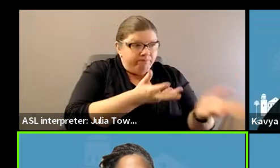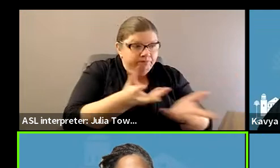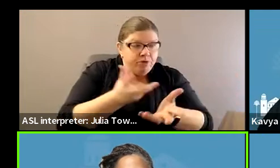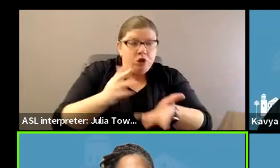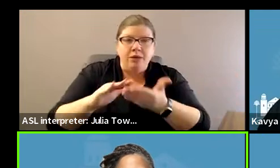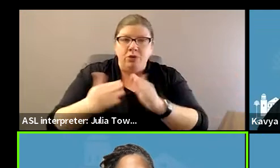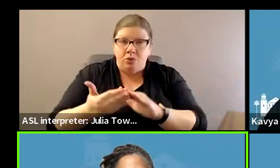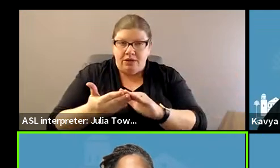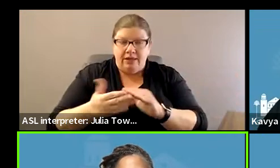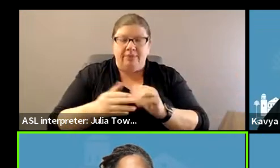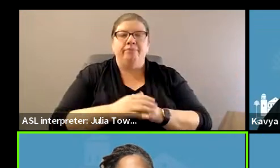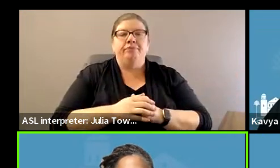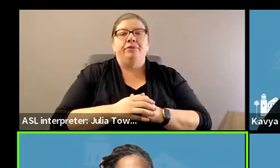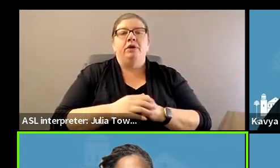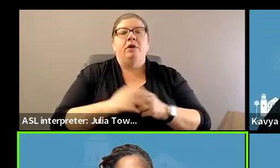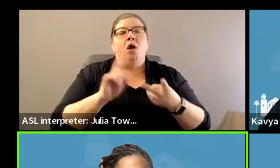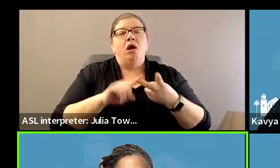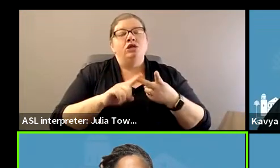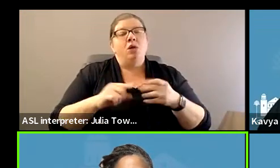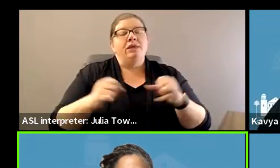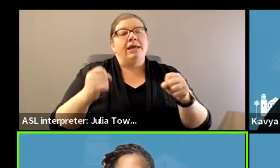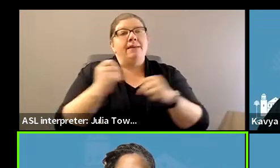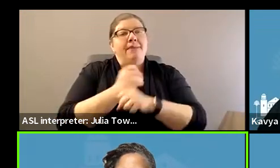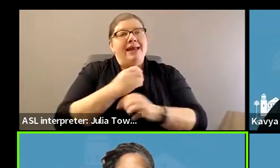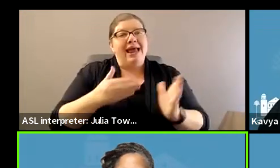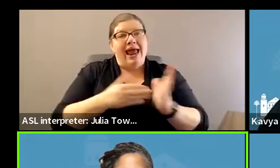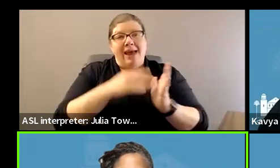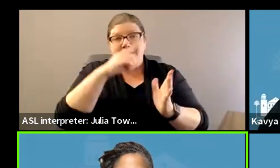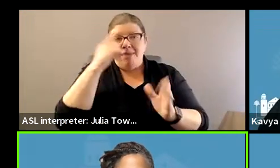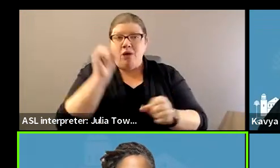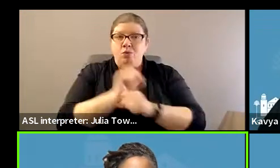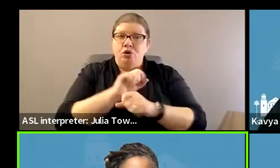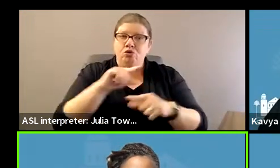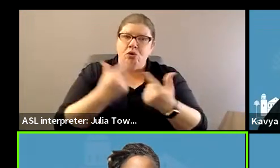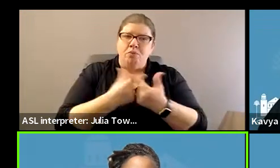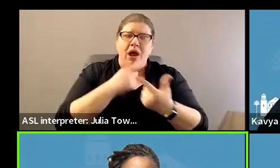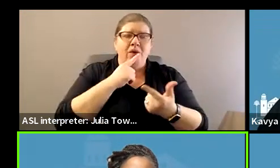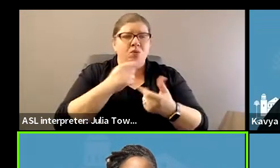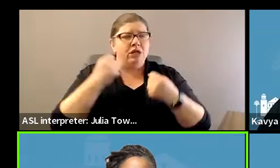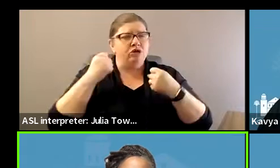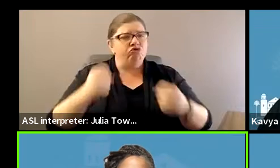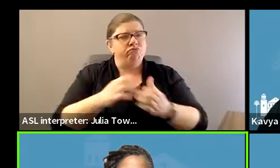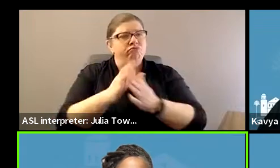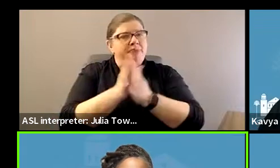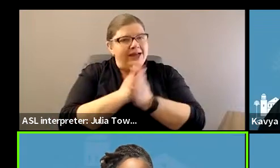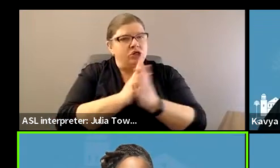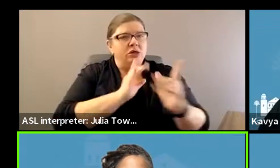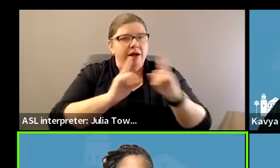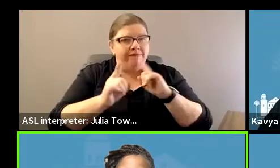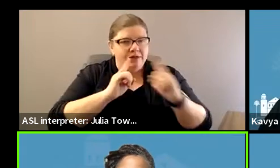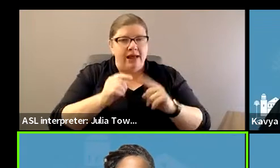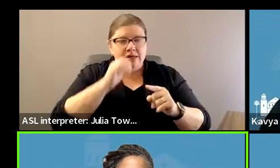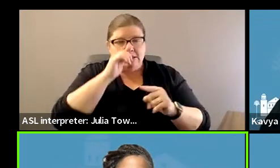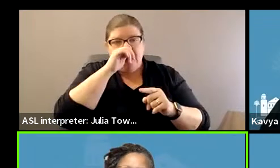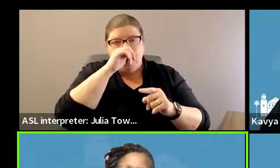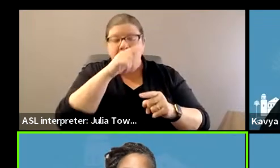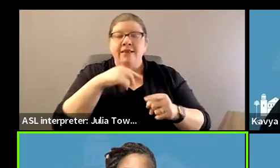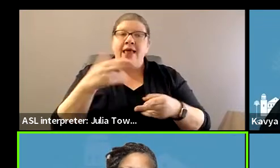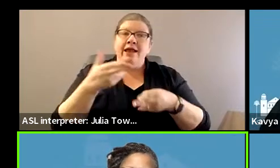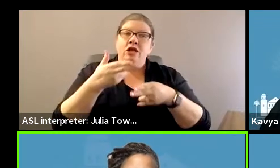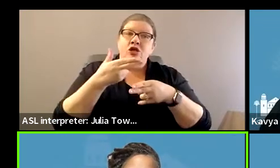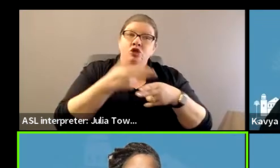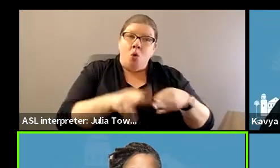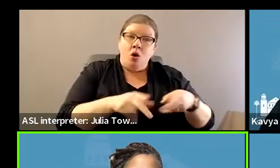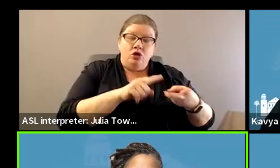I also just want to highlight the Combating Anti-Blackness Work Group. We have very passionate conversations in there, and we have landed that it's short-term